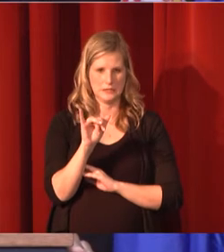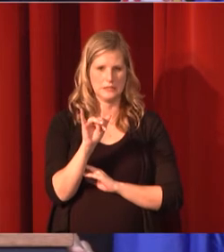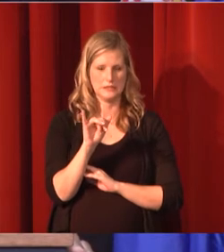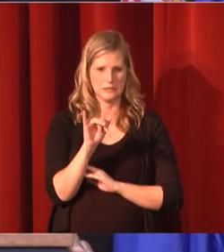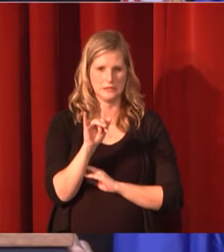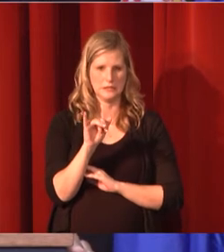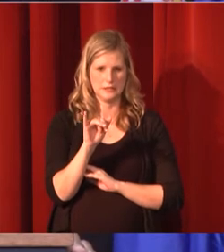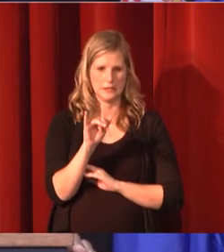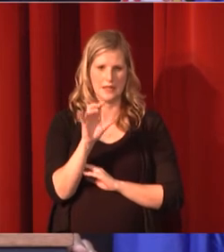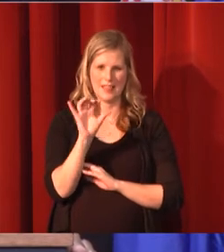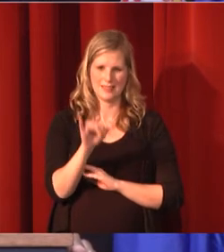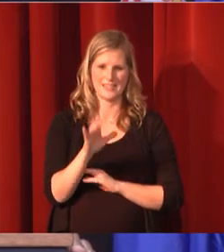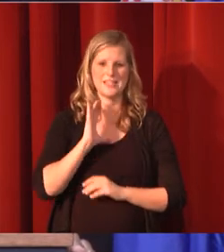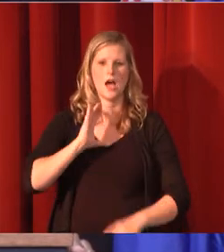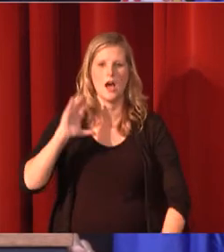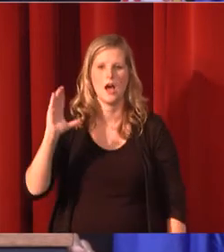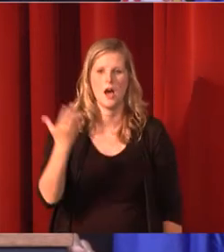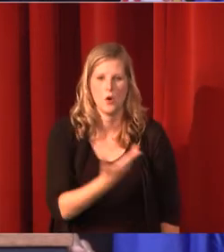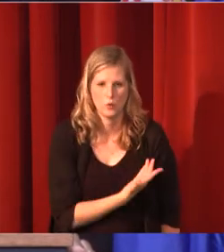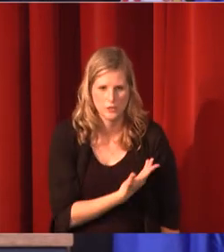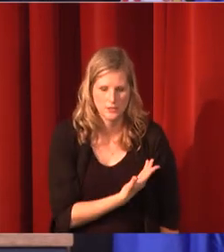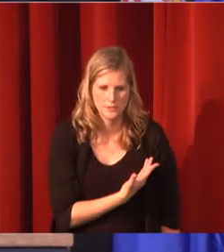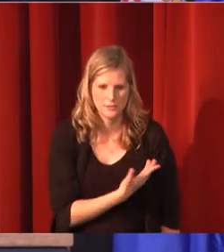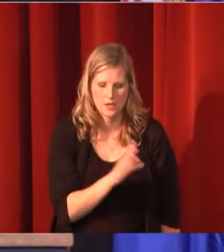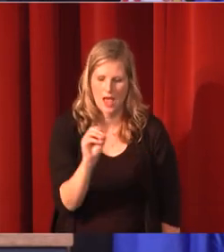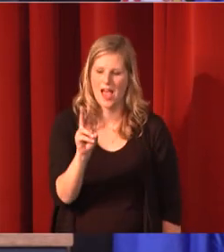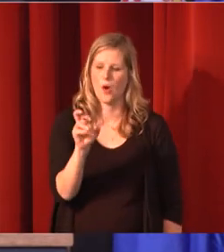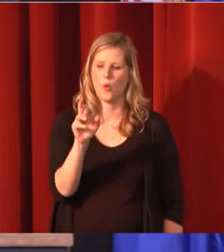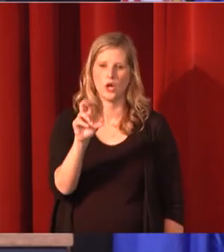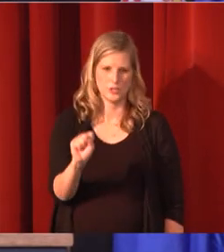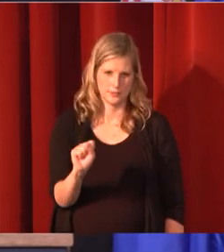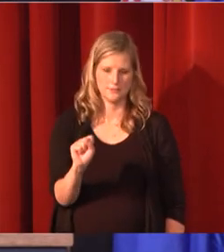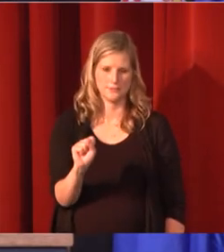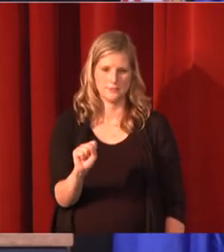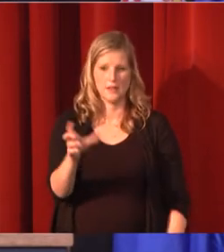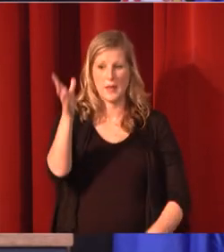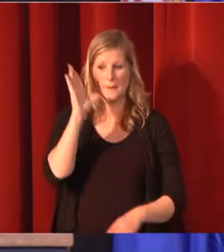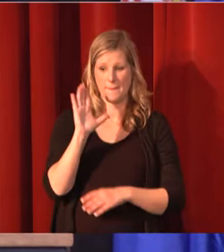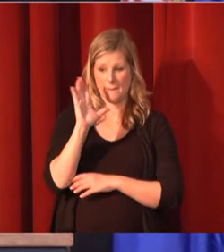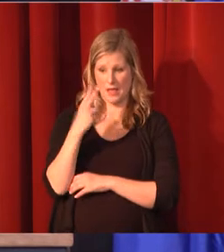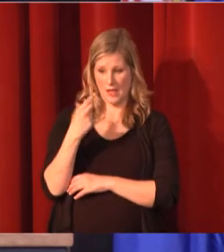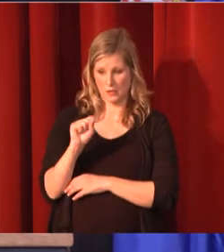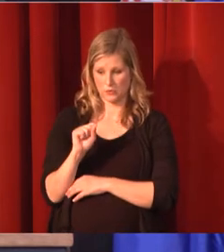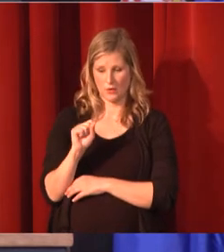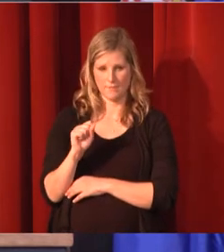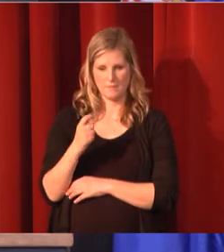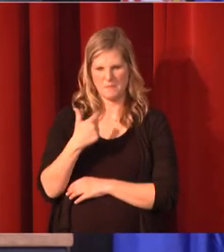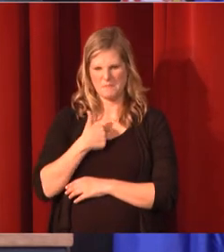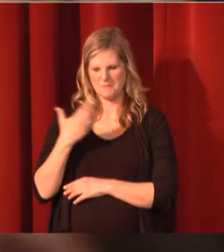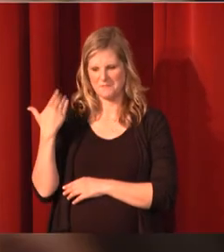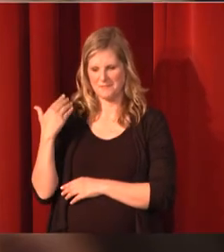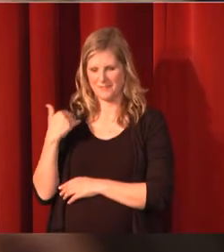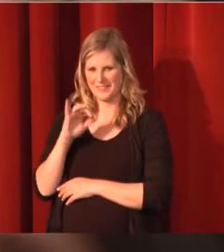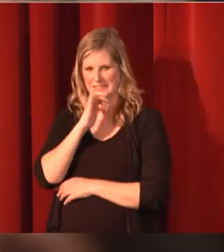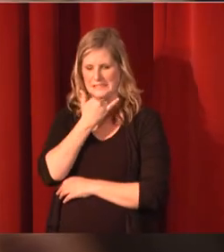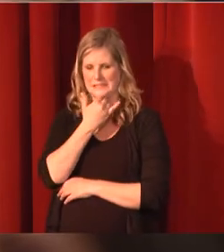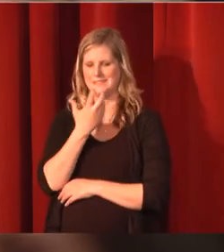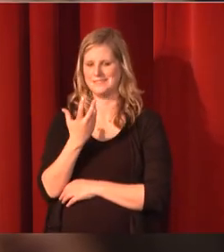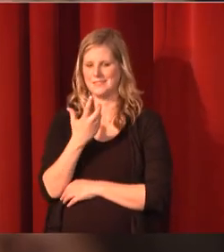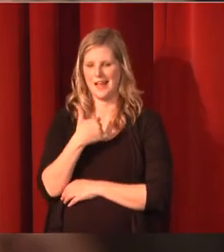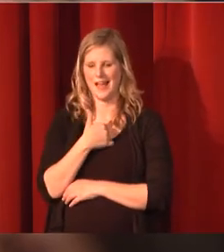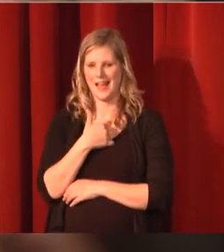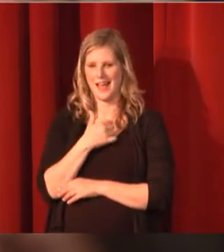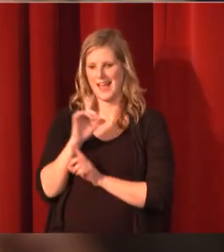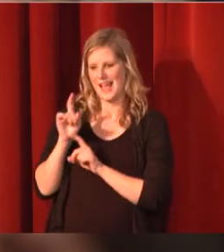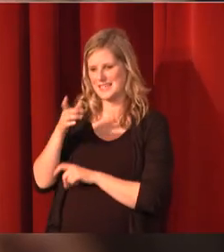is ours see back in high school I once made the mistake of asking